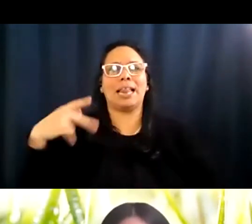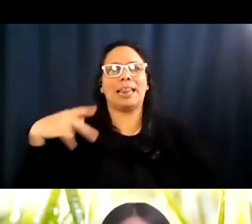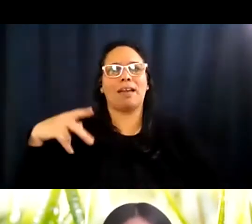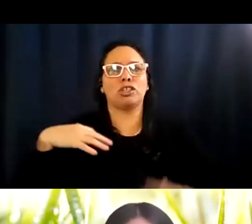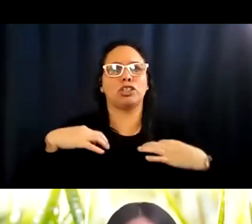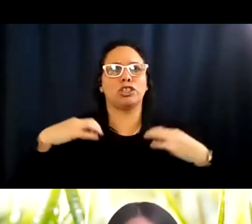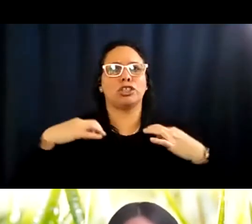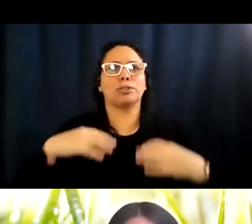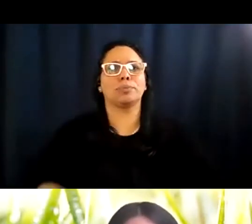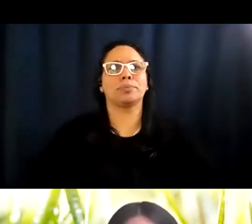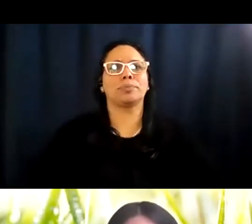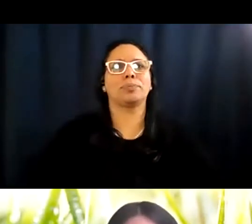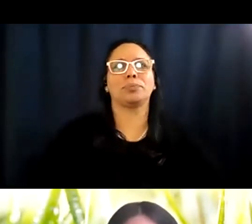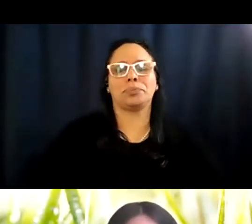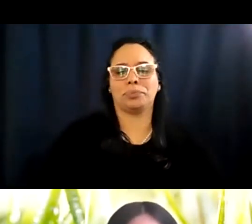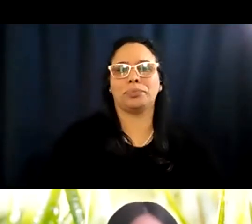earrings.